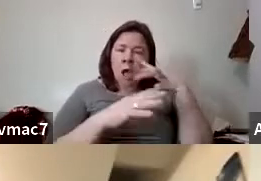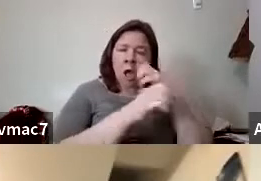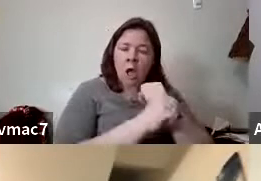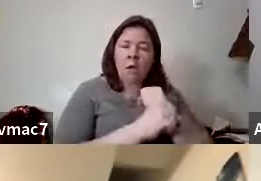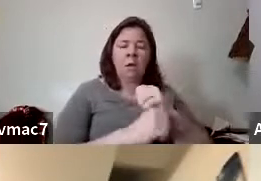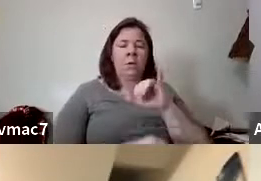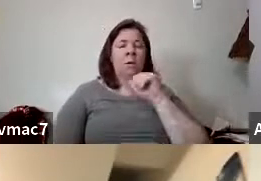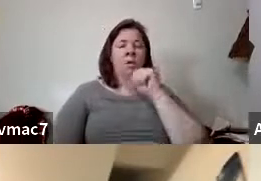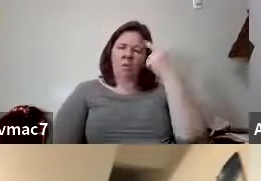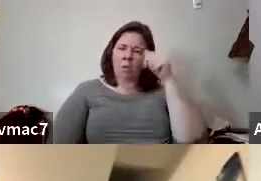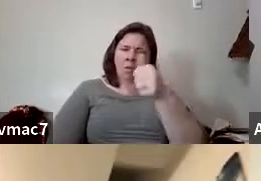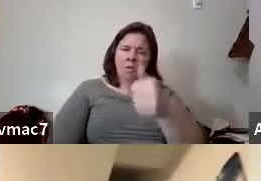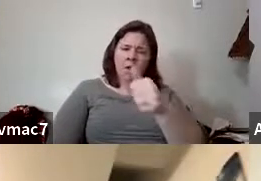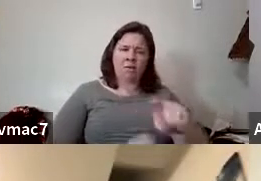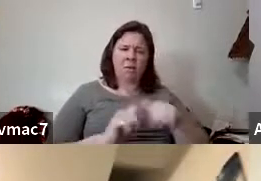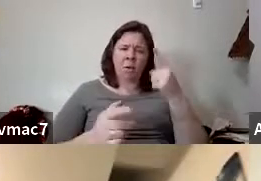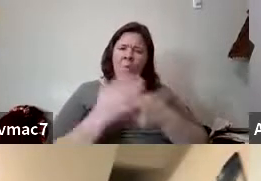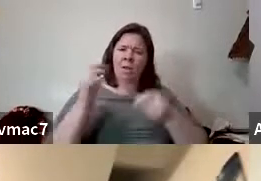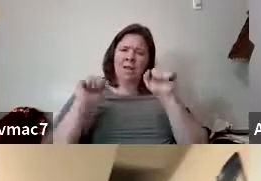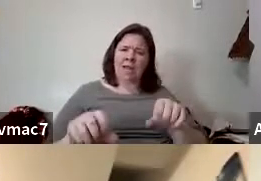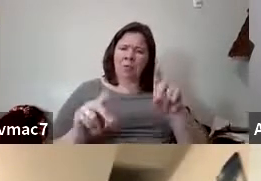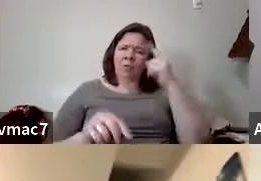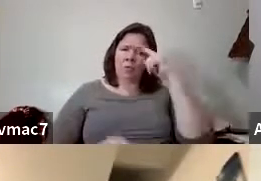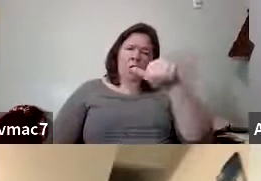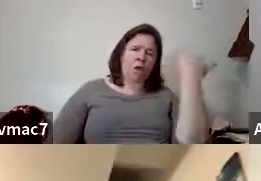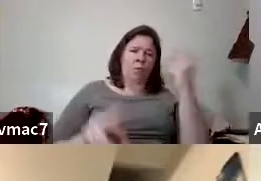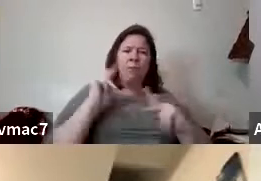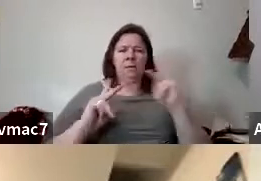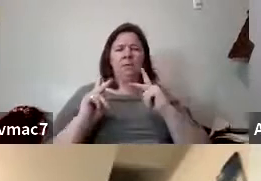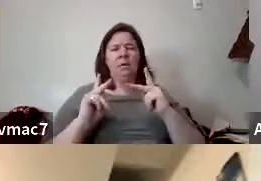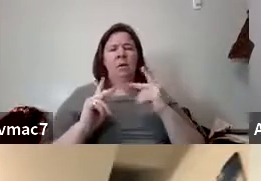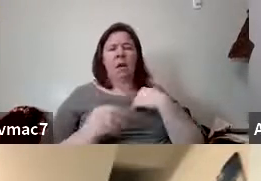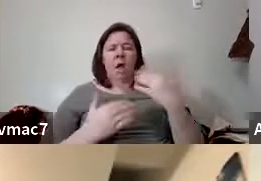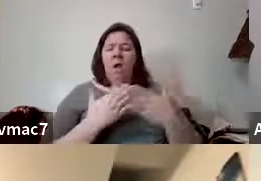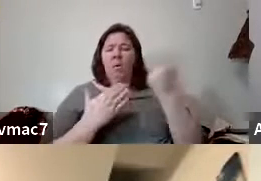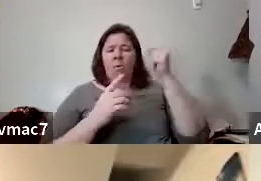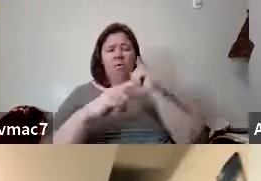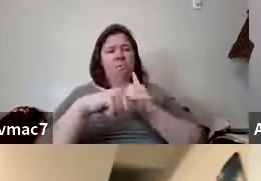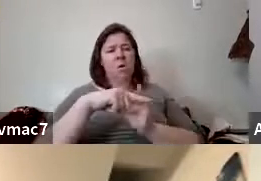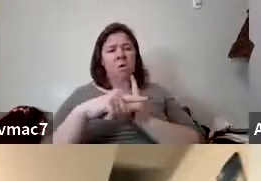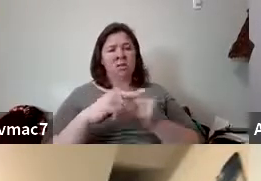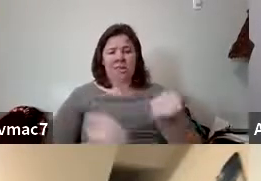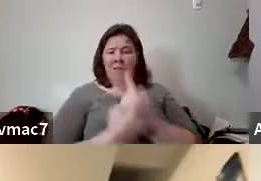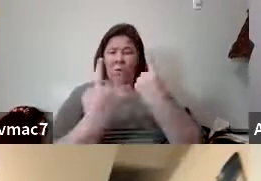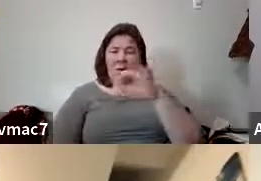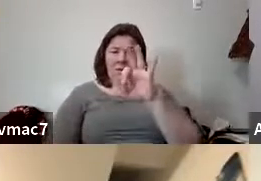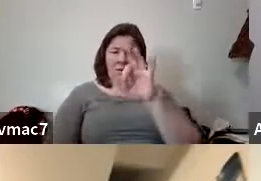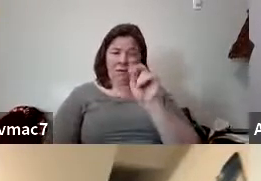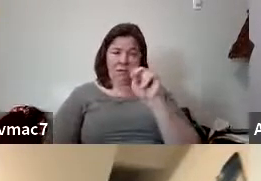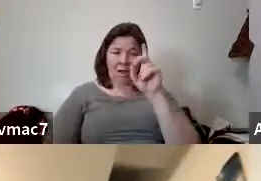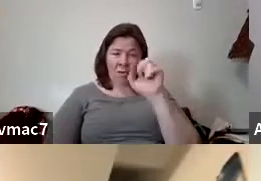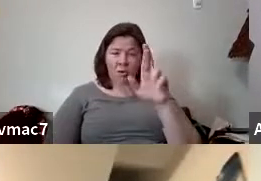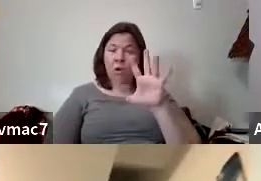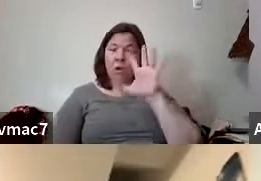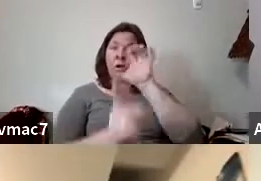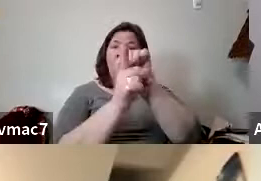for yourself, but it was what you can do for others. And I'm almost positive that every founder who has caught this